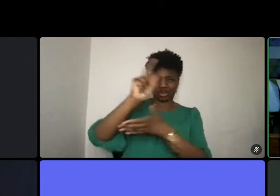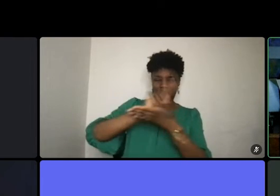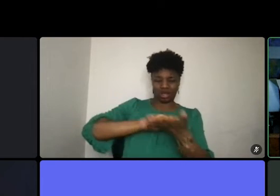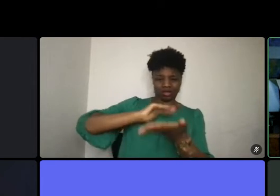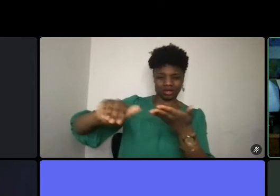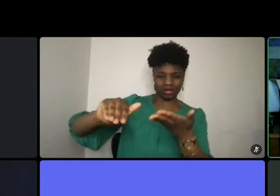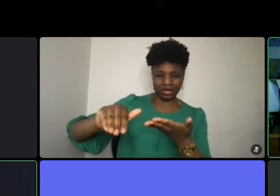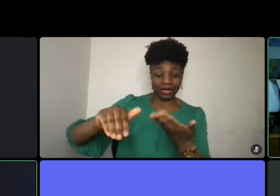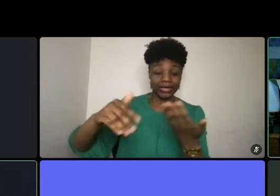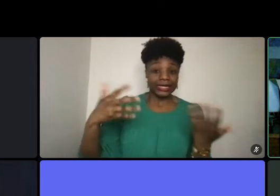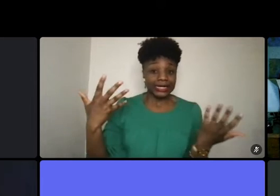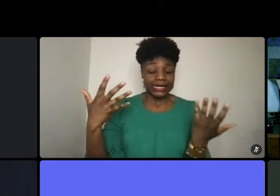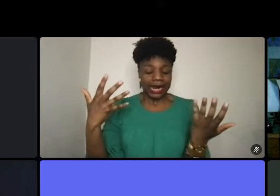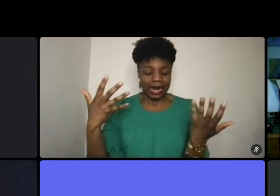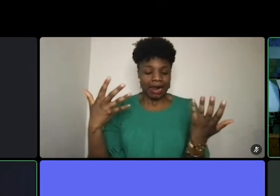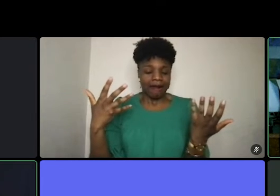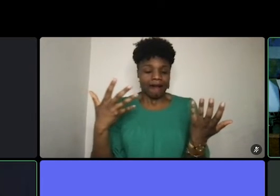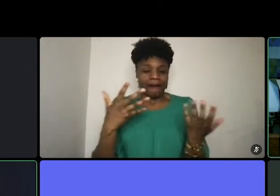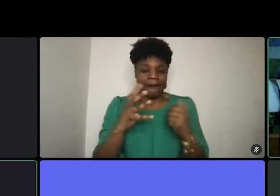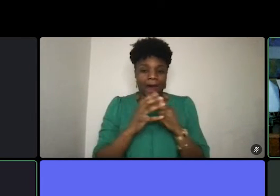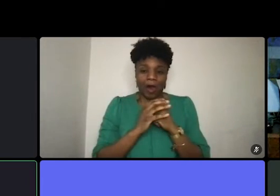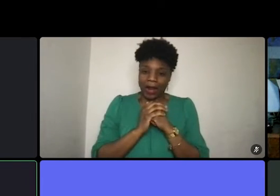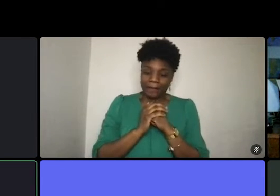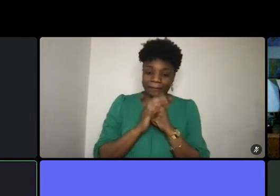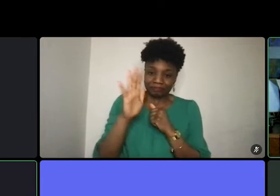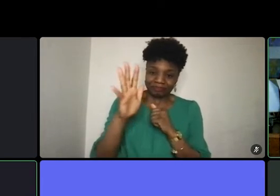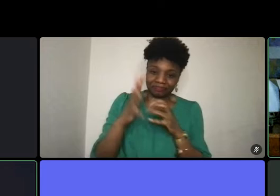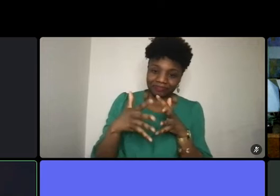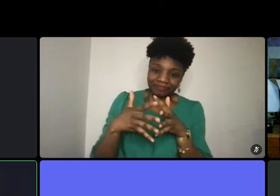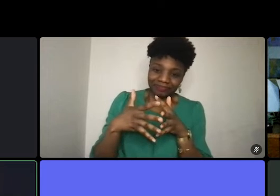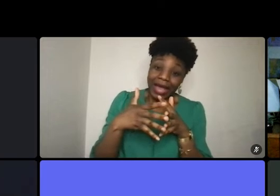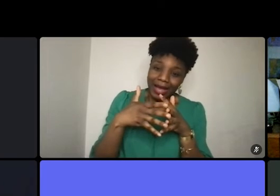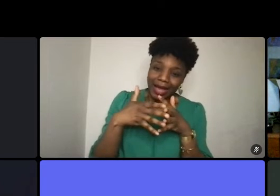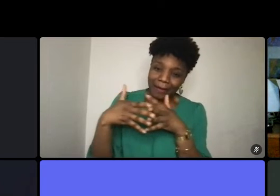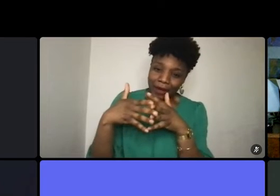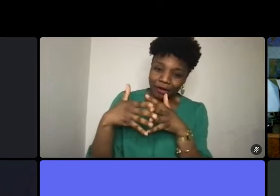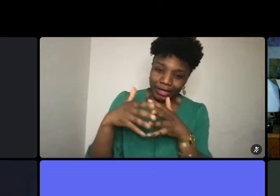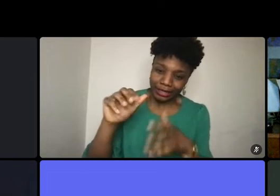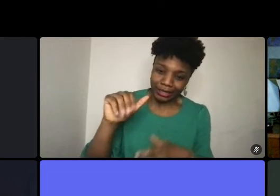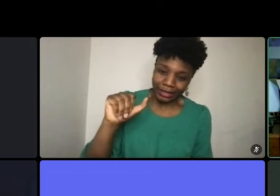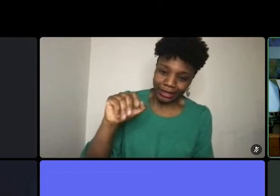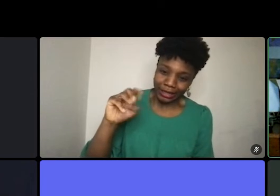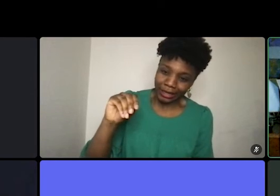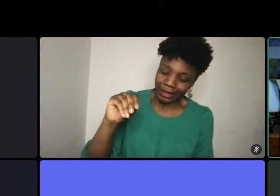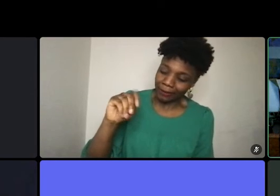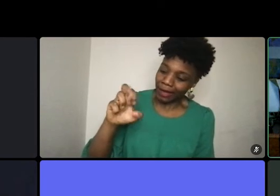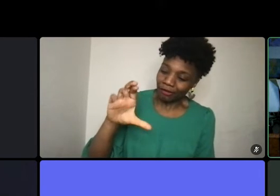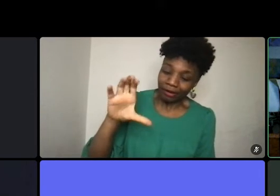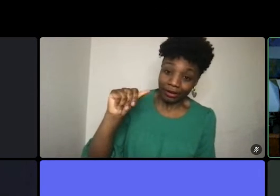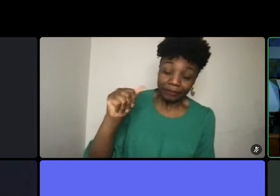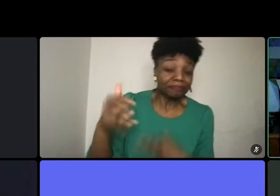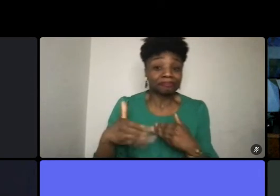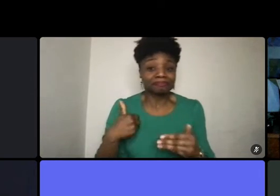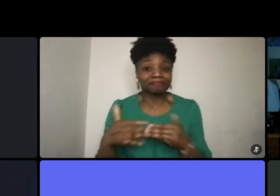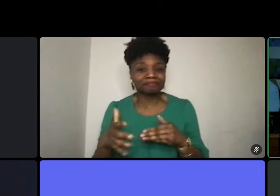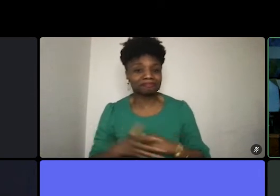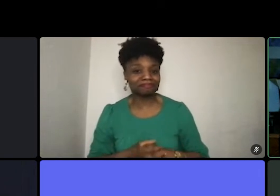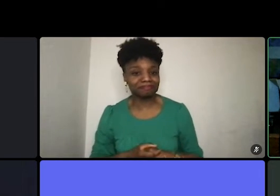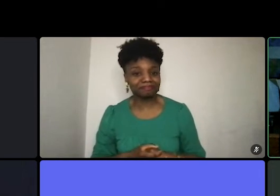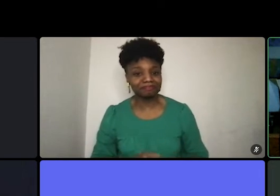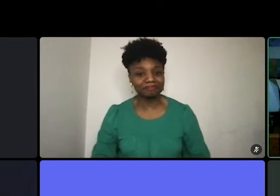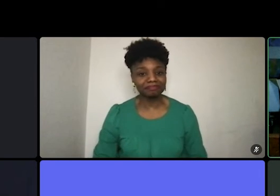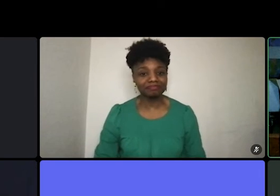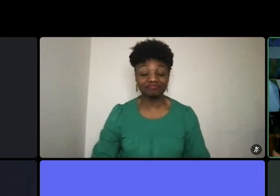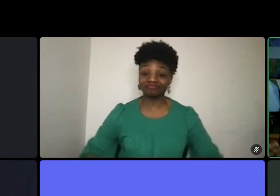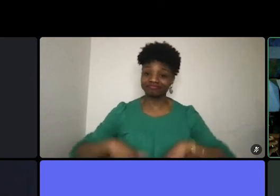Good old America. Uh-huh. Yep, that's it. Hey man, I'd like to